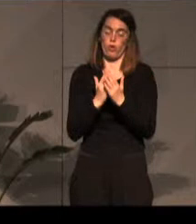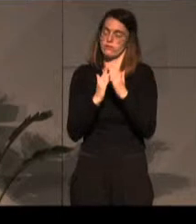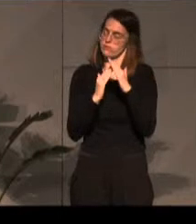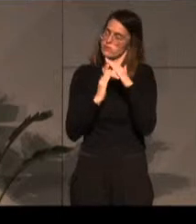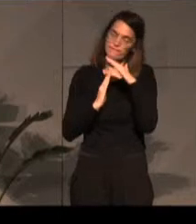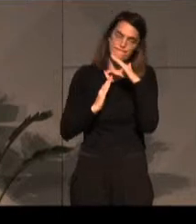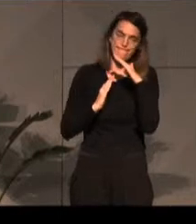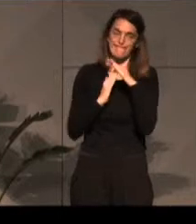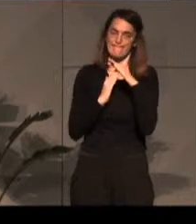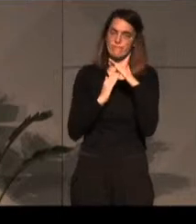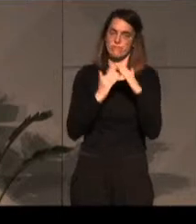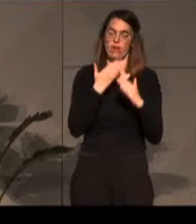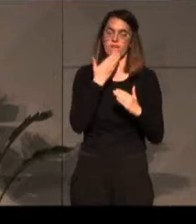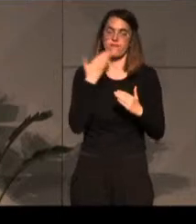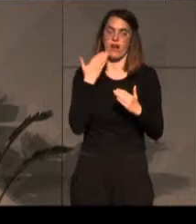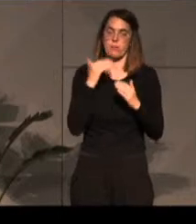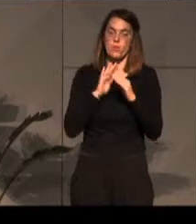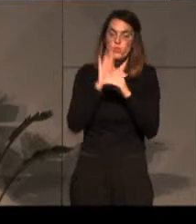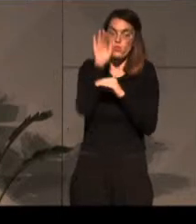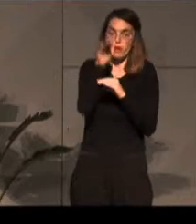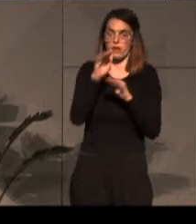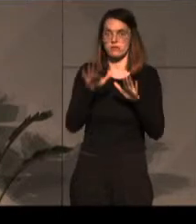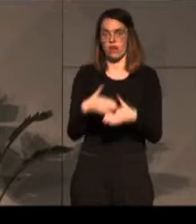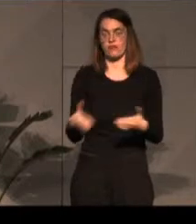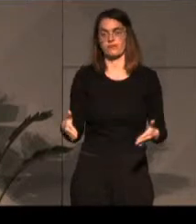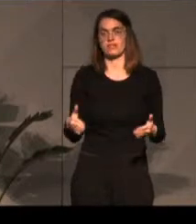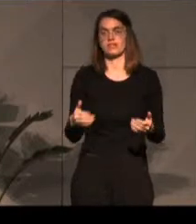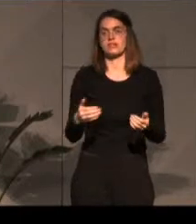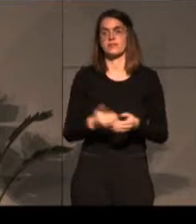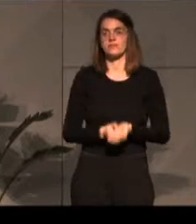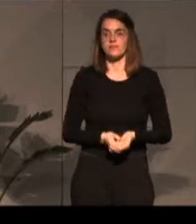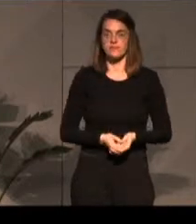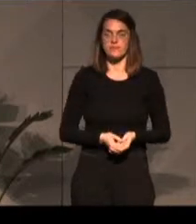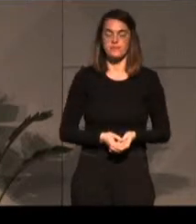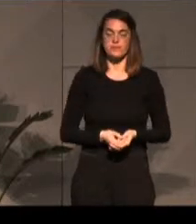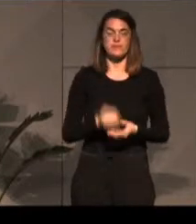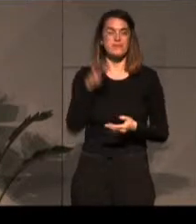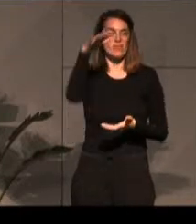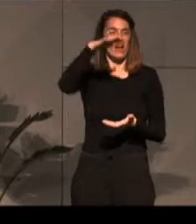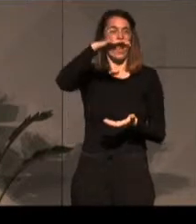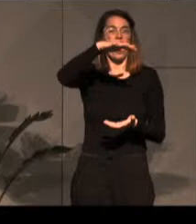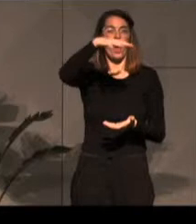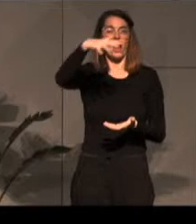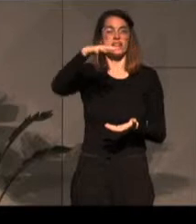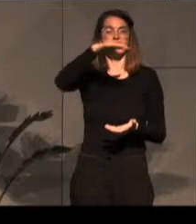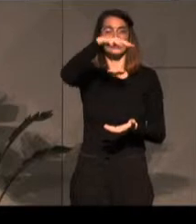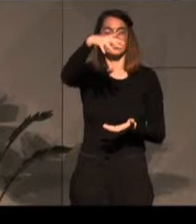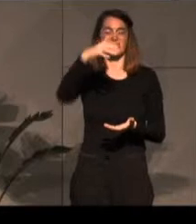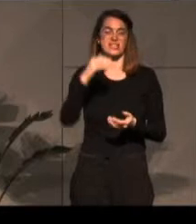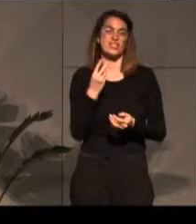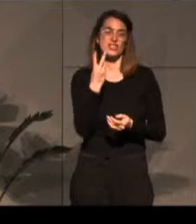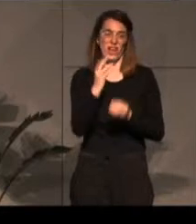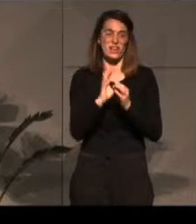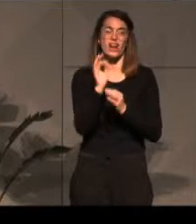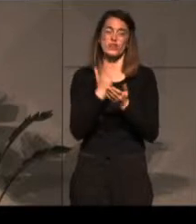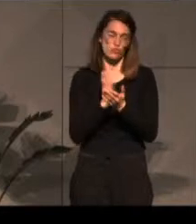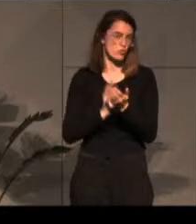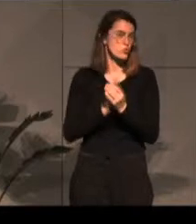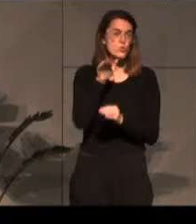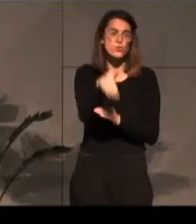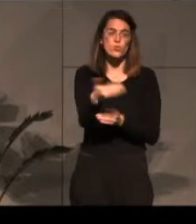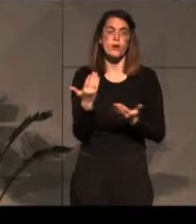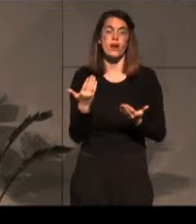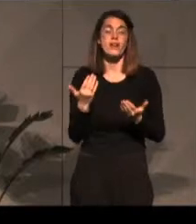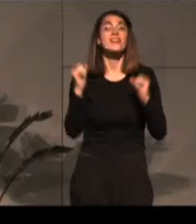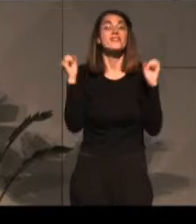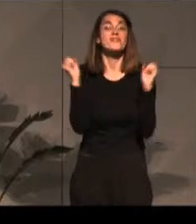Celsius during this year, which was actually way beyond the limit we had foreseen for the whole Earth. In the Arctic, we've already exceeded